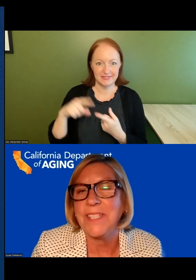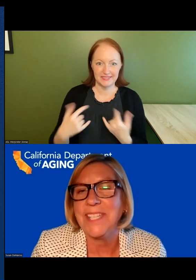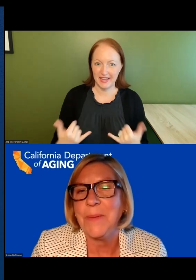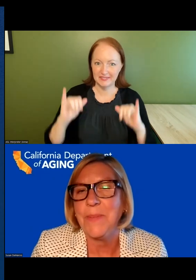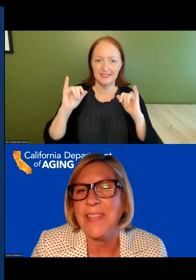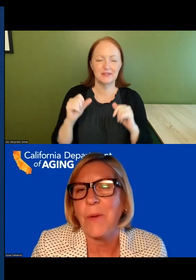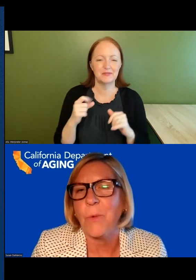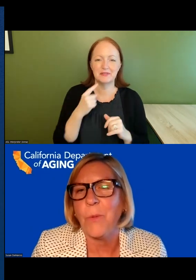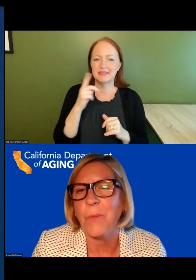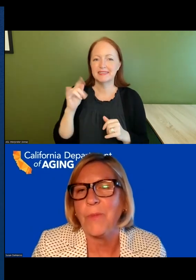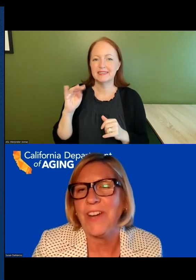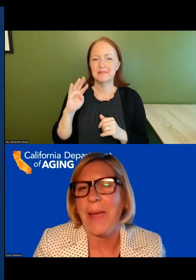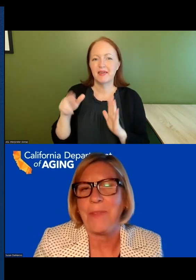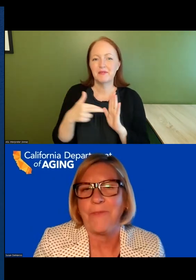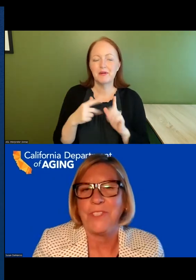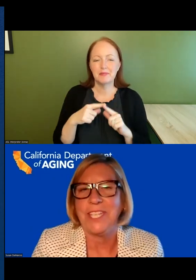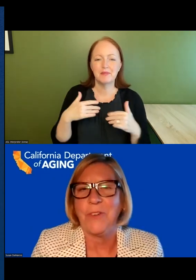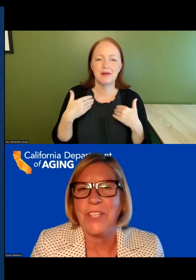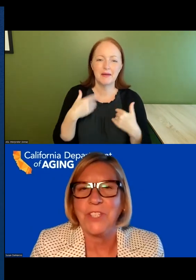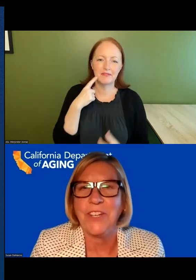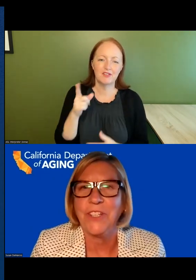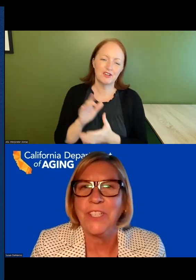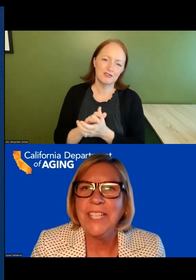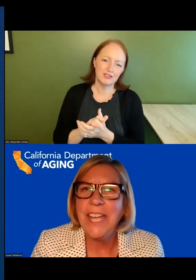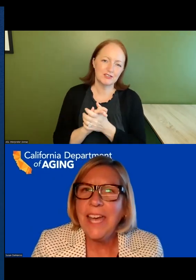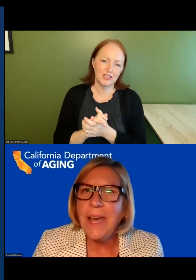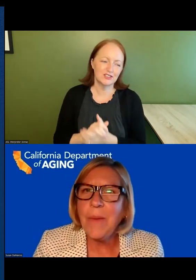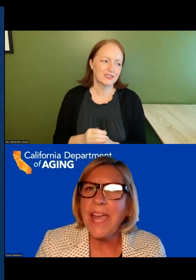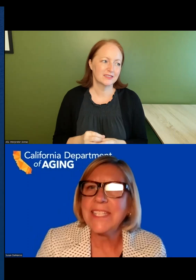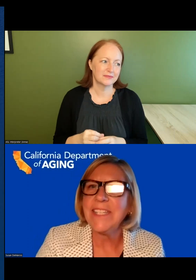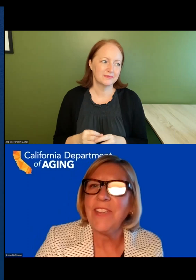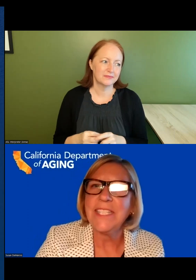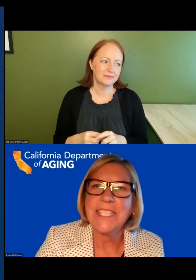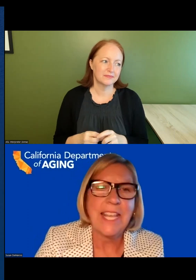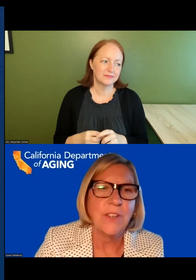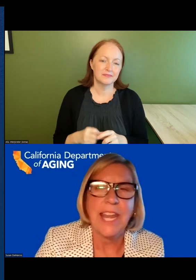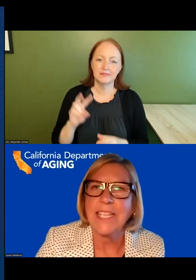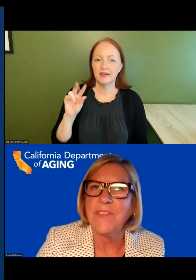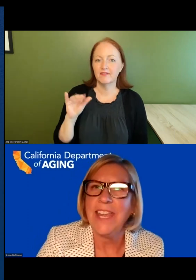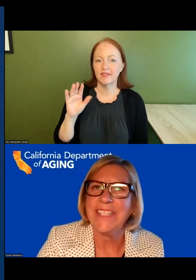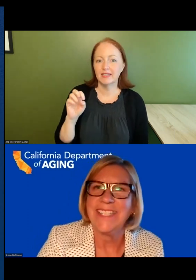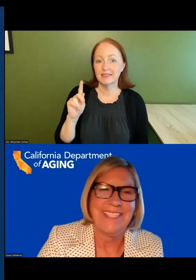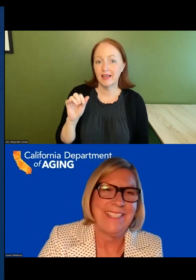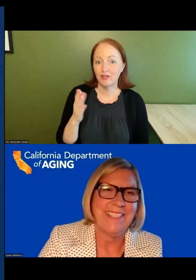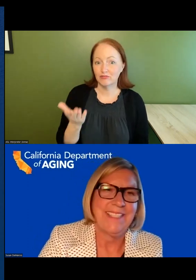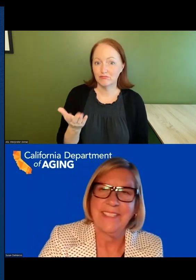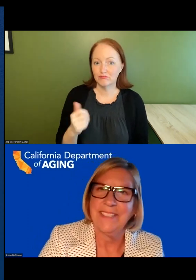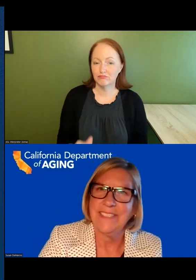will miss Kim in that role, but we're very happy to congratulate her. I see Vance Taylor next.